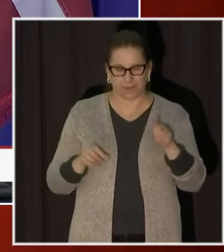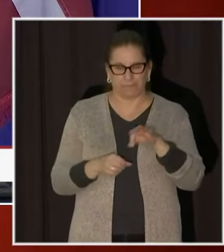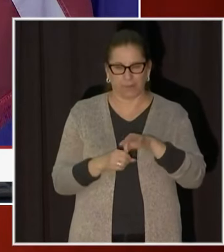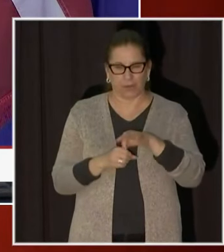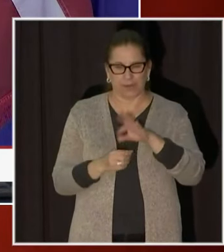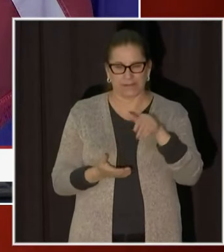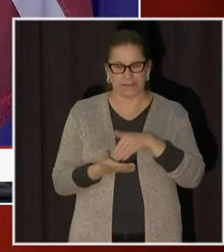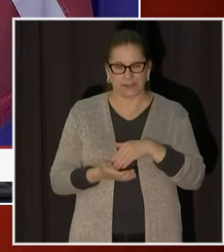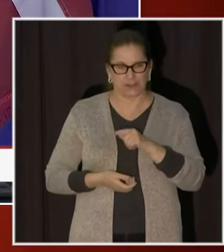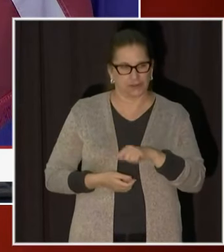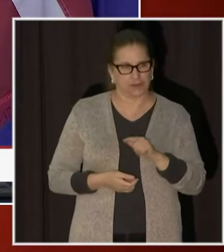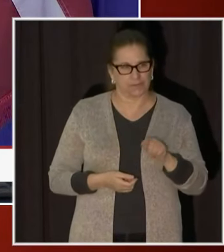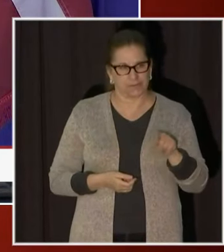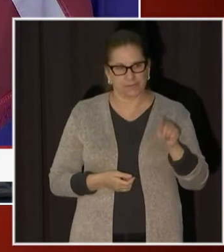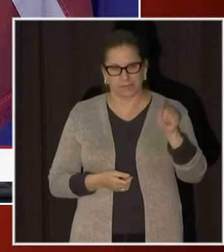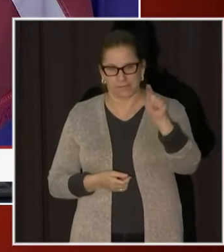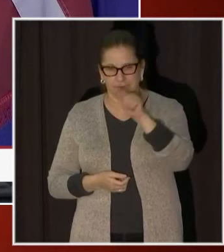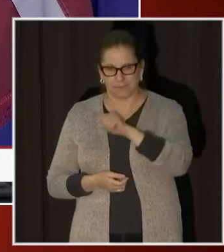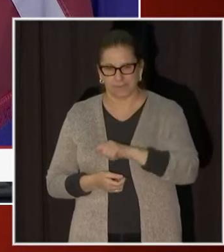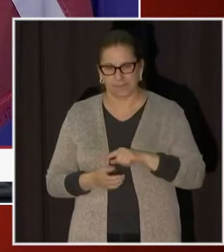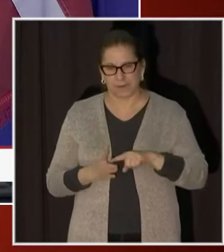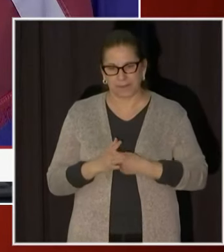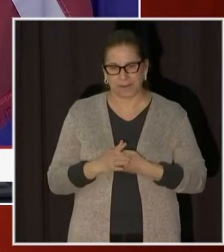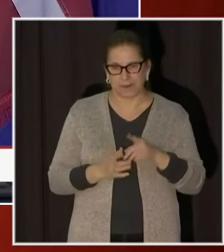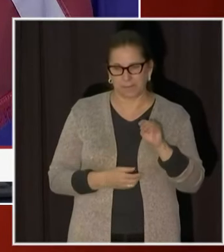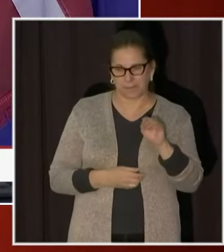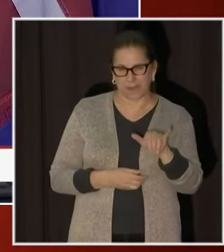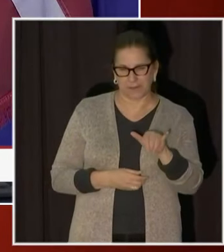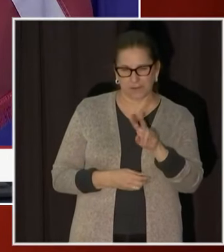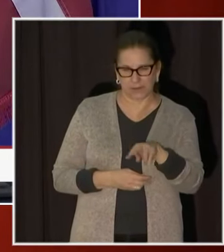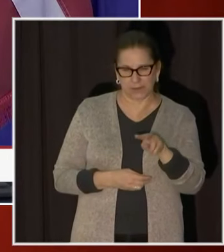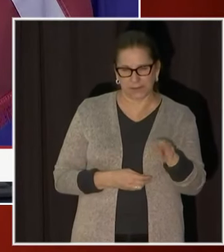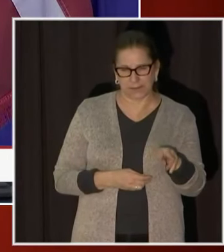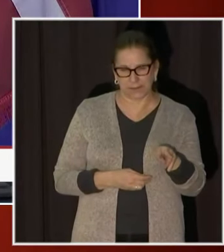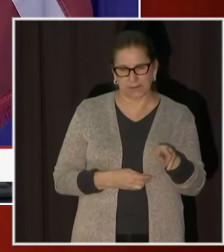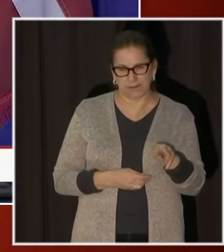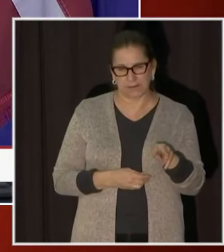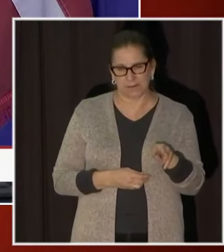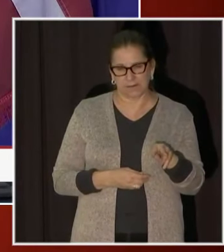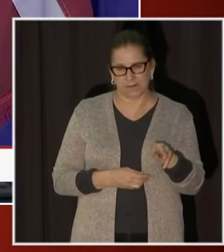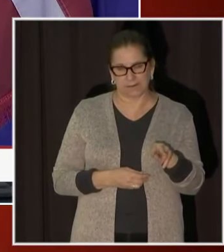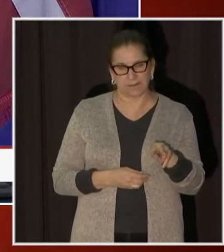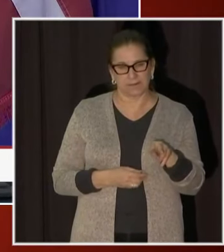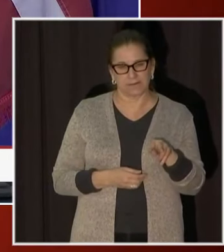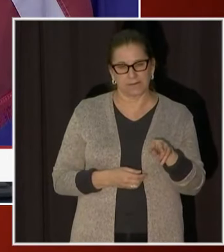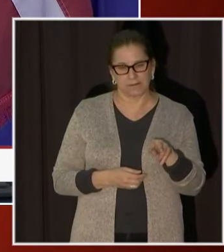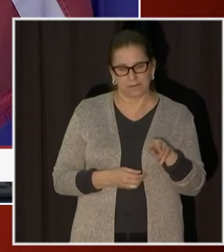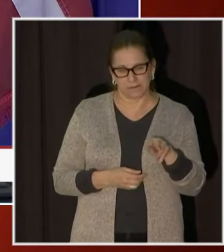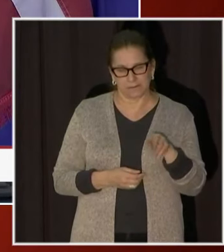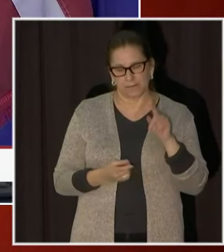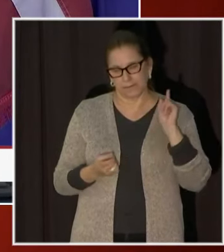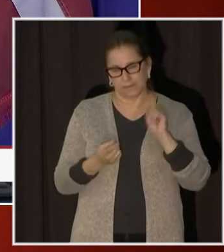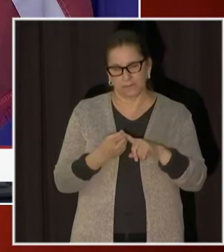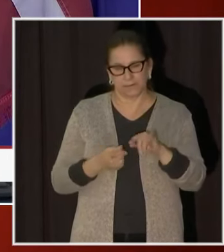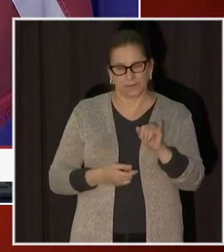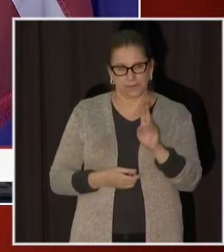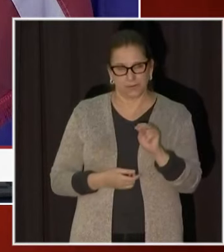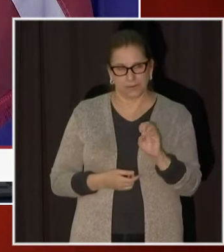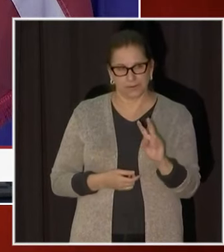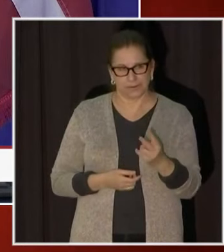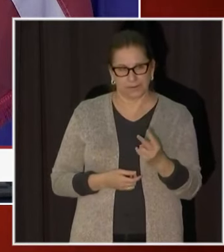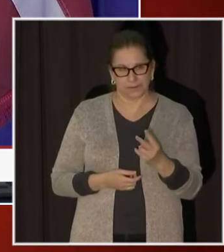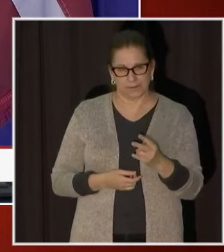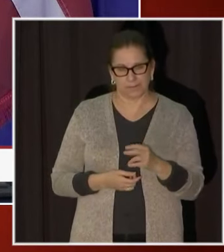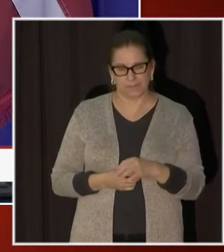20 voting centers on May the 22nd and goes through Election Day on June the 2nd. And so there will be